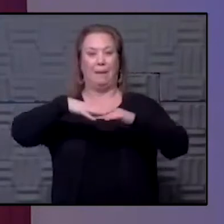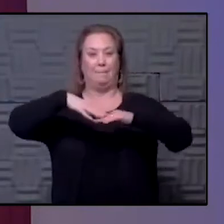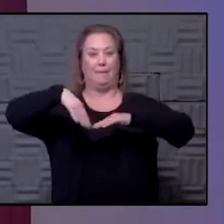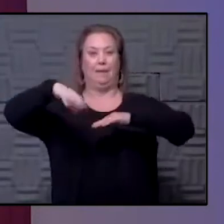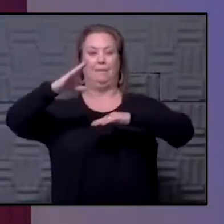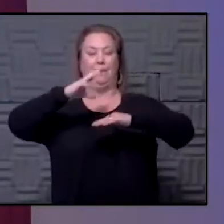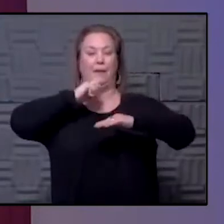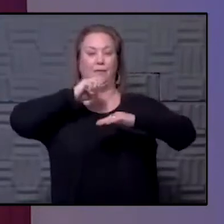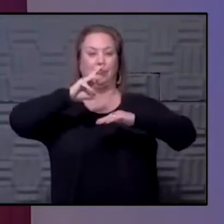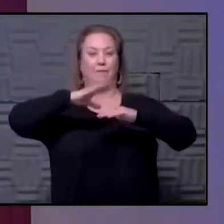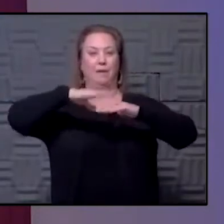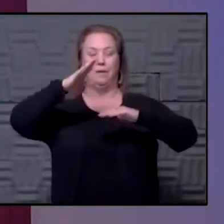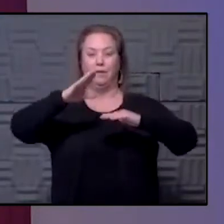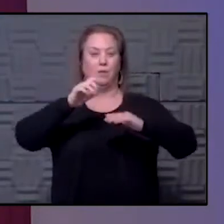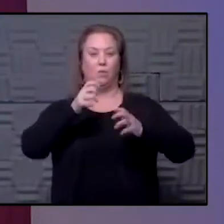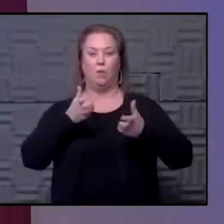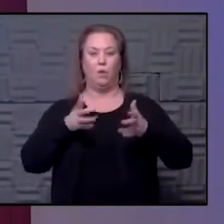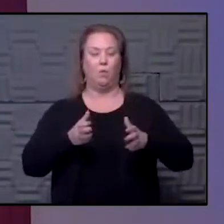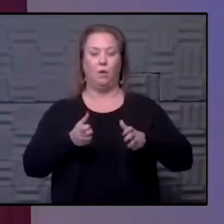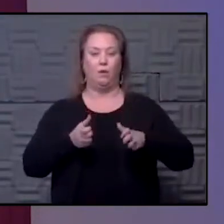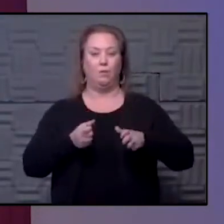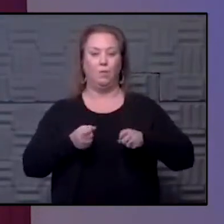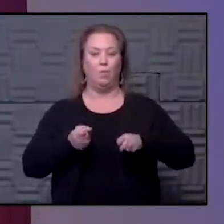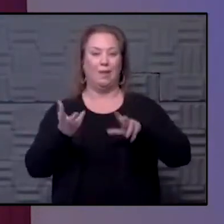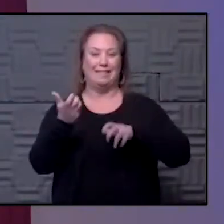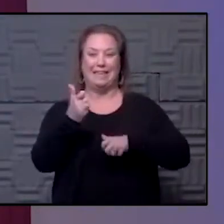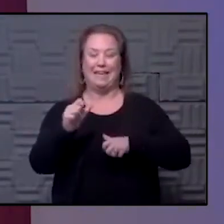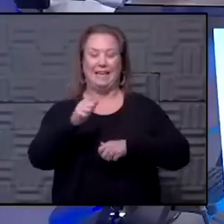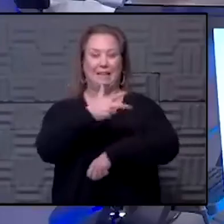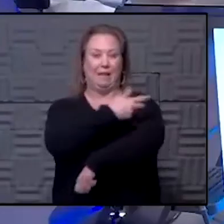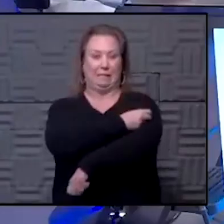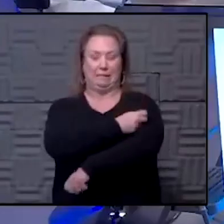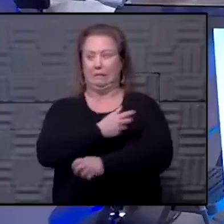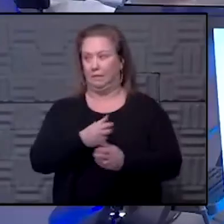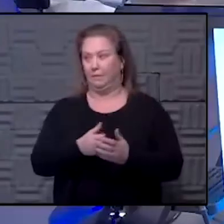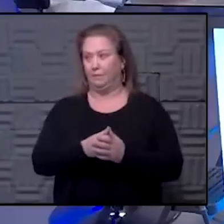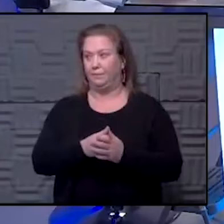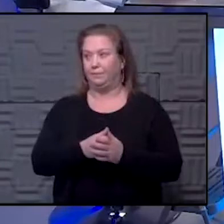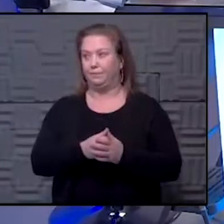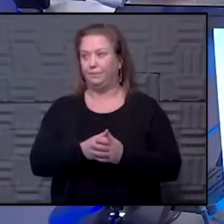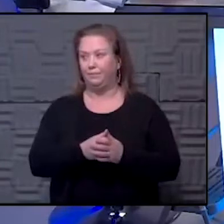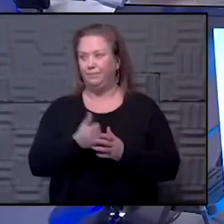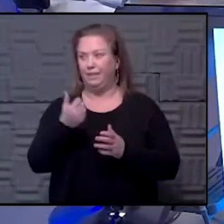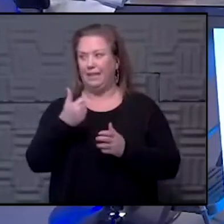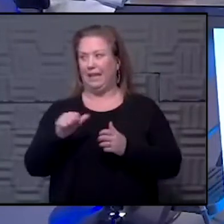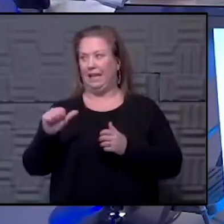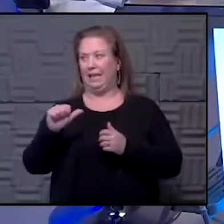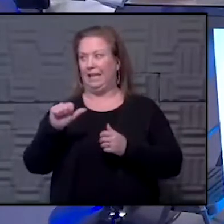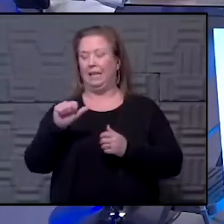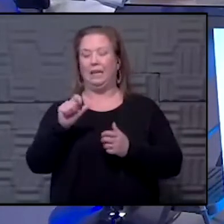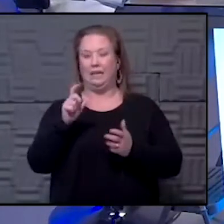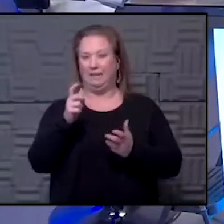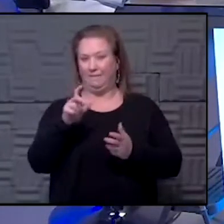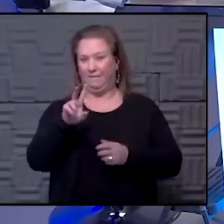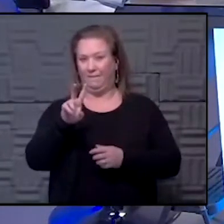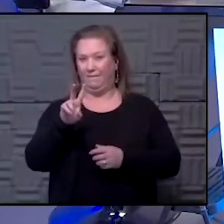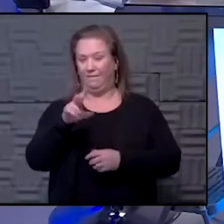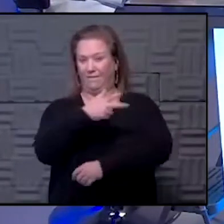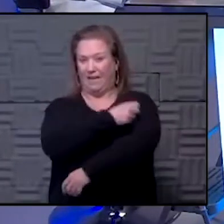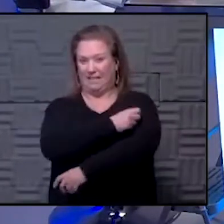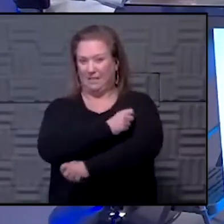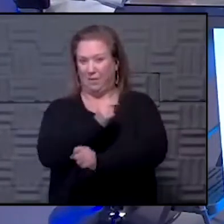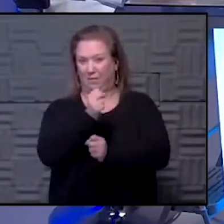doing everything possible not to waste any of the vaccine. Yeah. Some of our people, and have we wasted vaccine? We have had a couple